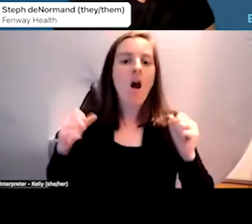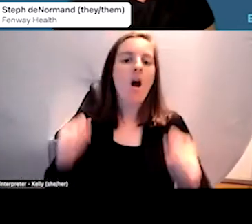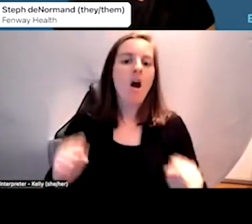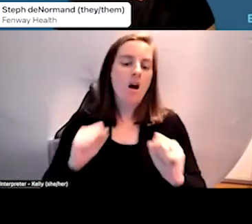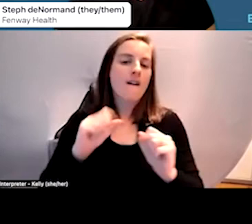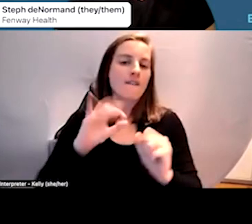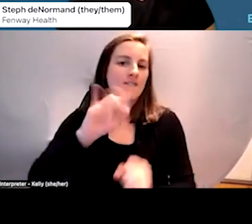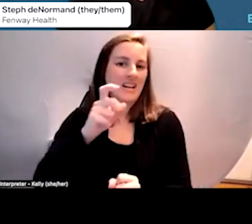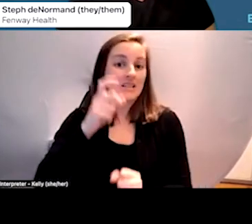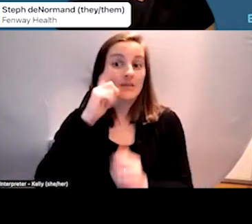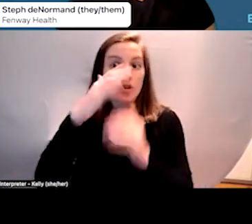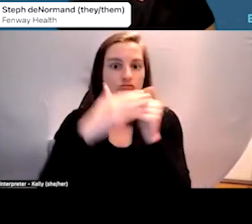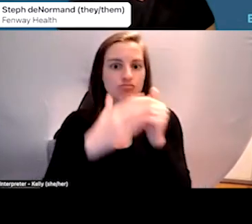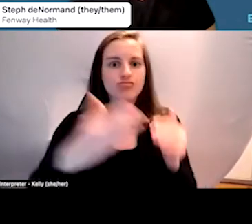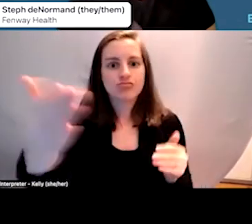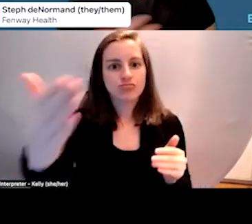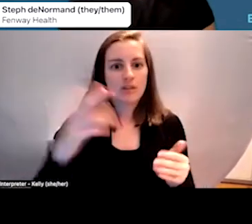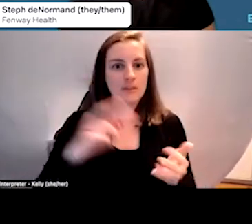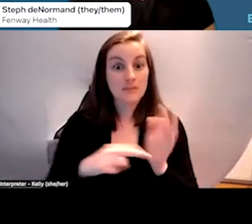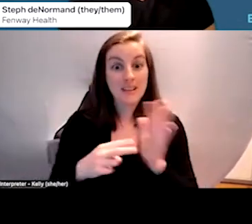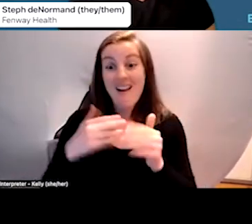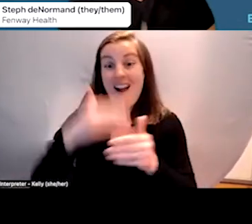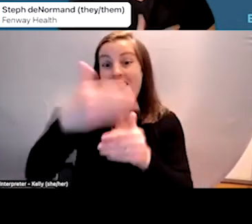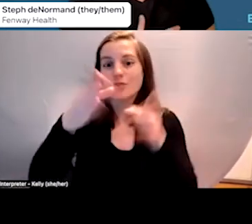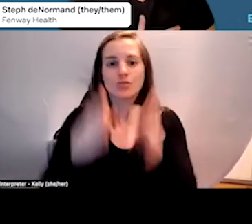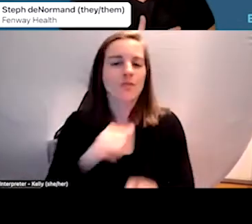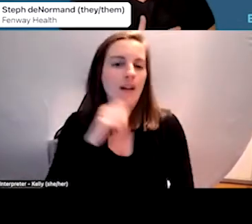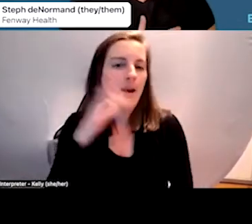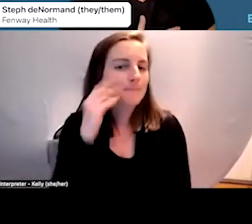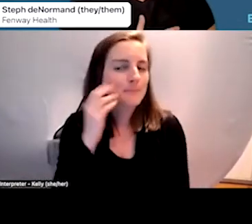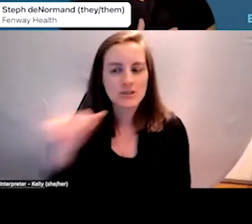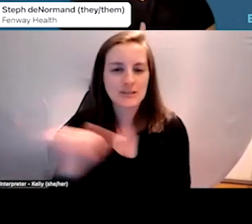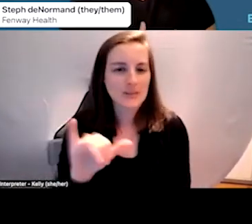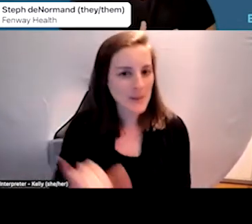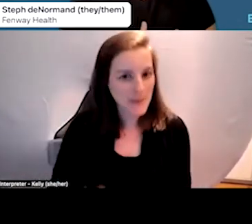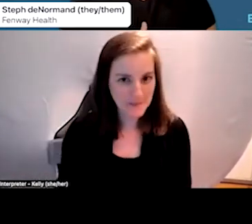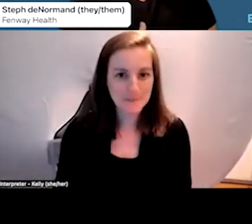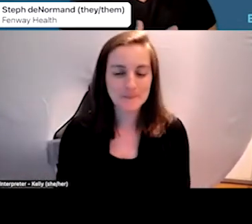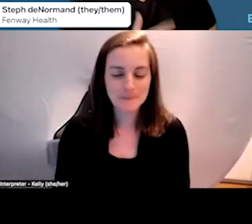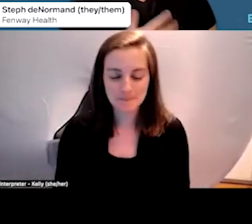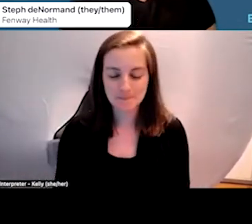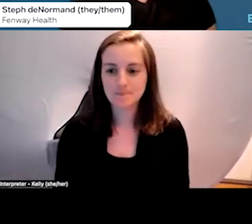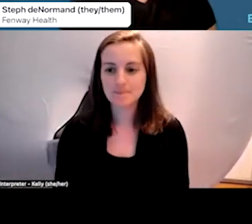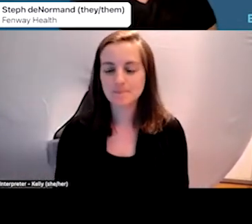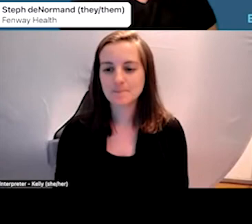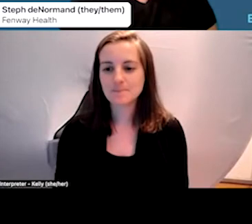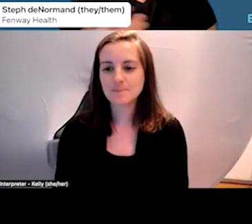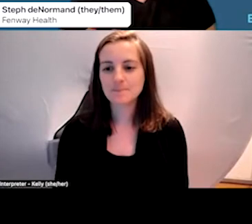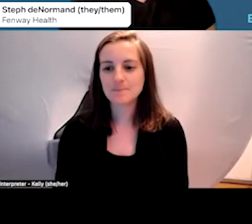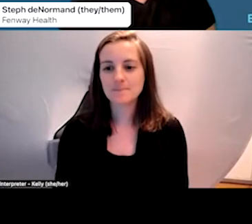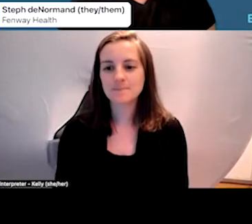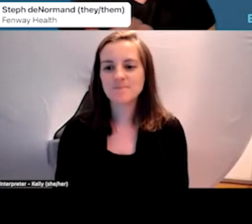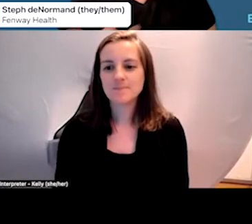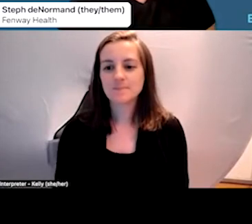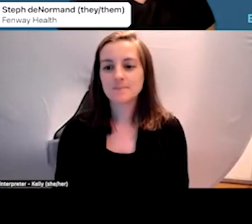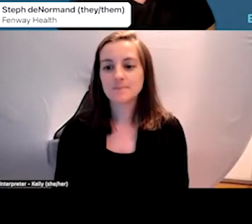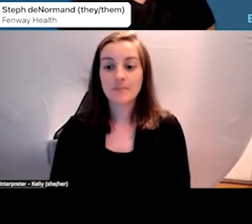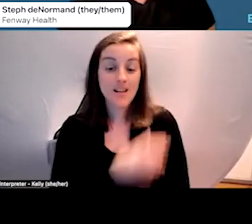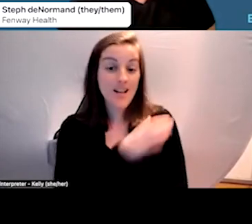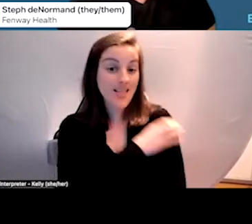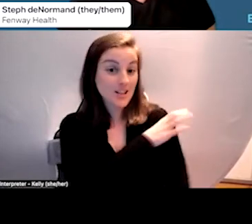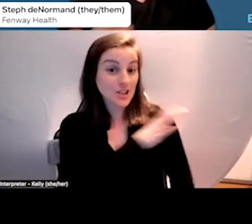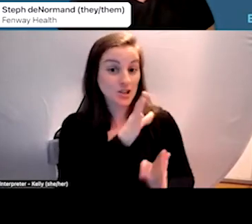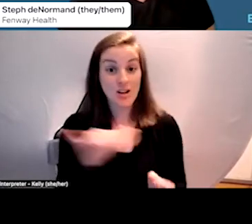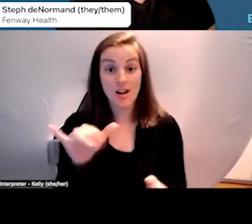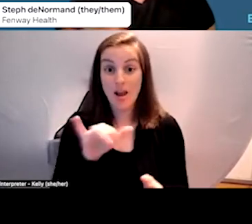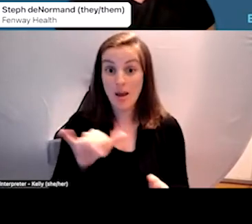happens to. Similarly, positions like mine and my team, in-house advocates and